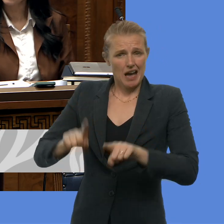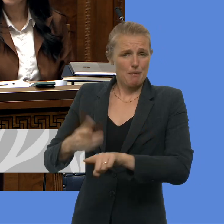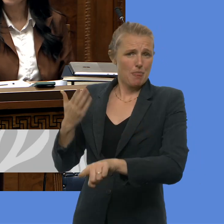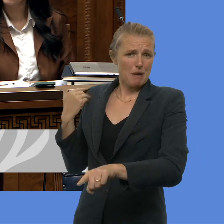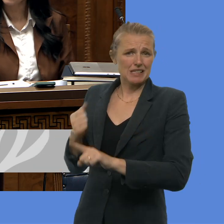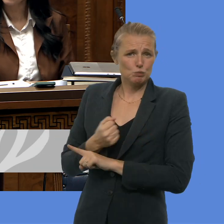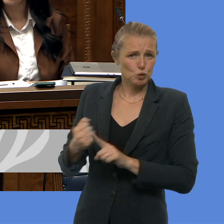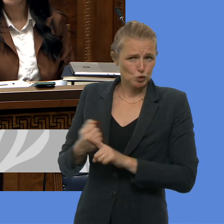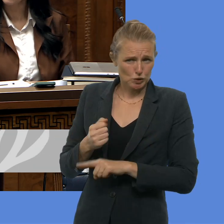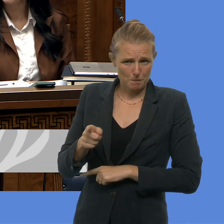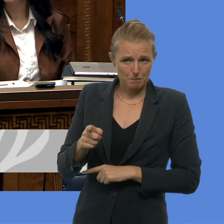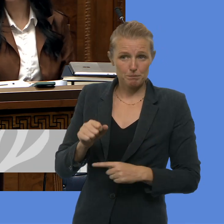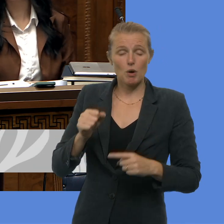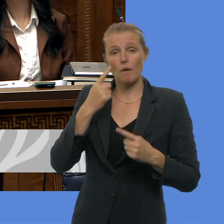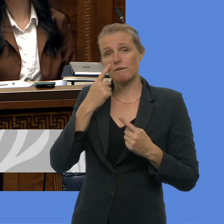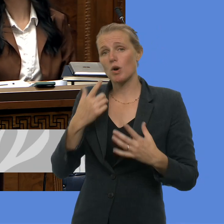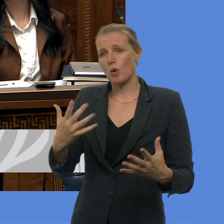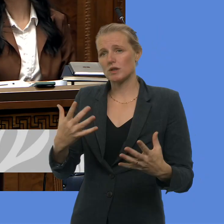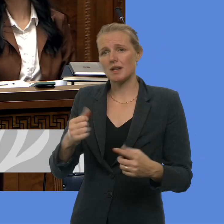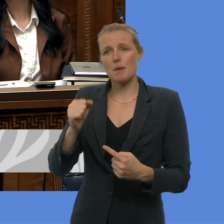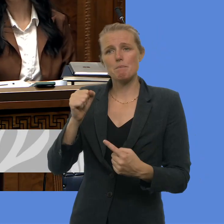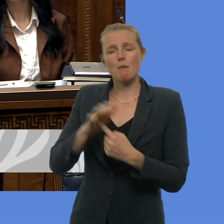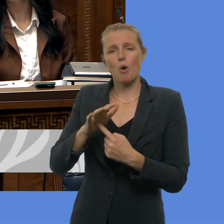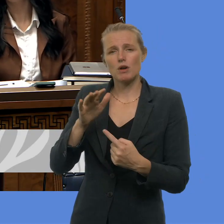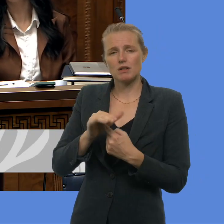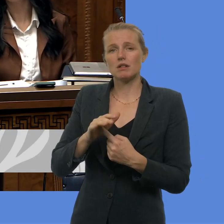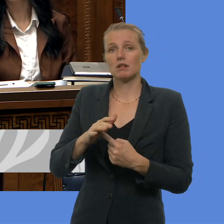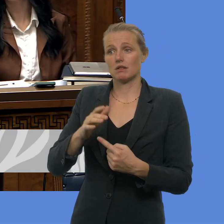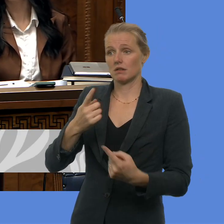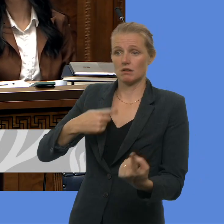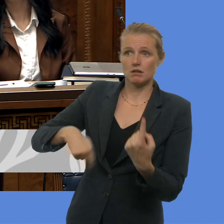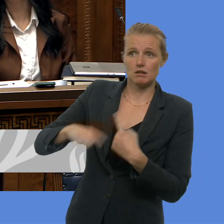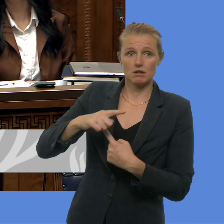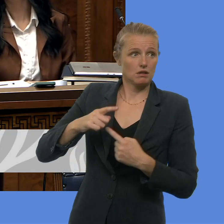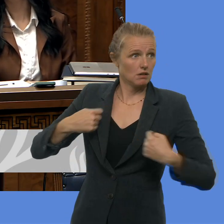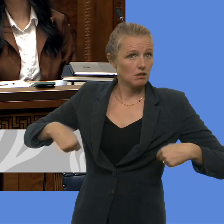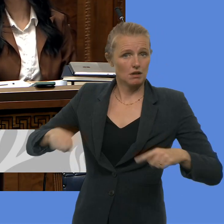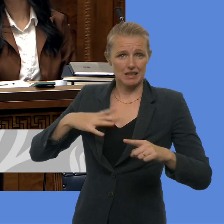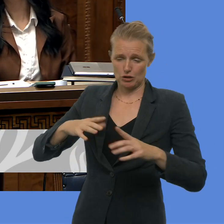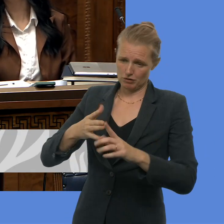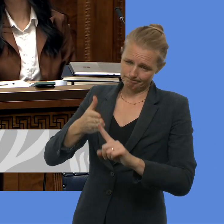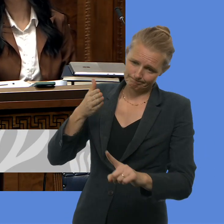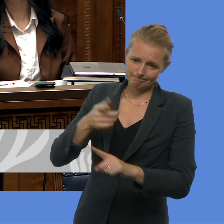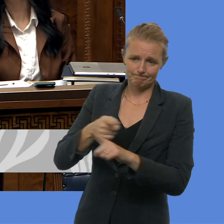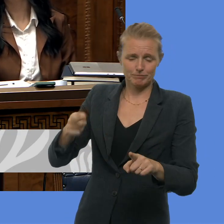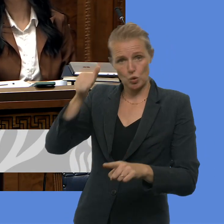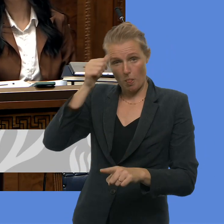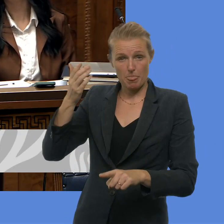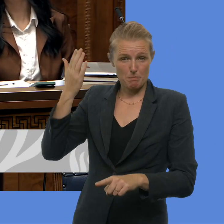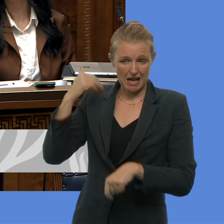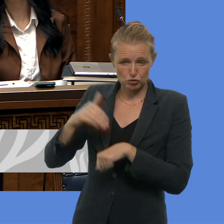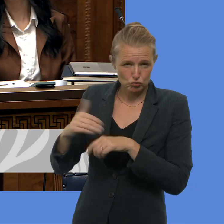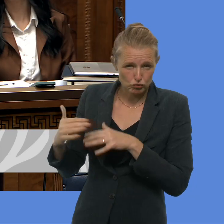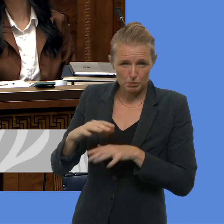importance of truth and justice, and the need to work towards greater societal recognition of the hurt, loss and trauma of our past. We will